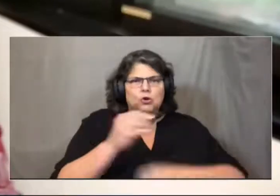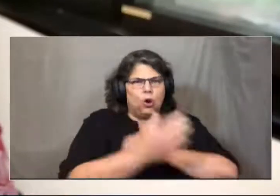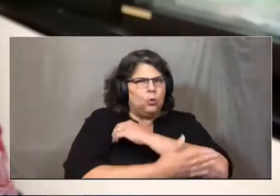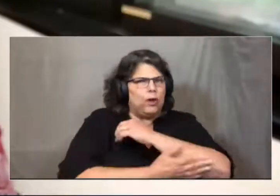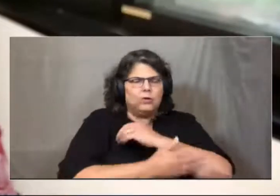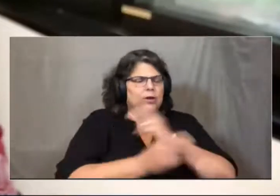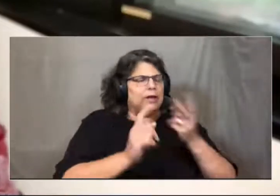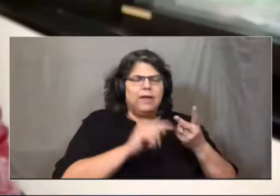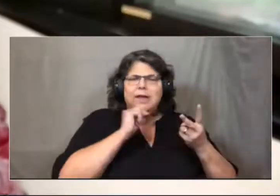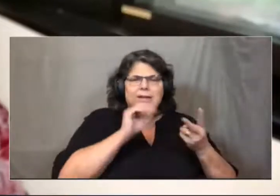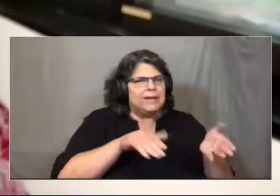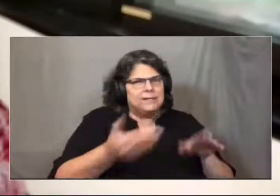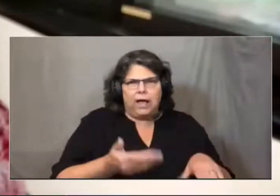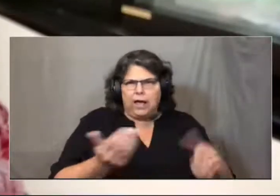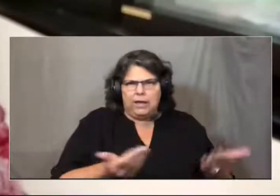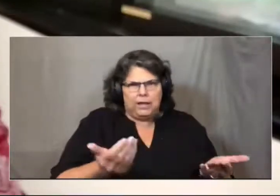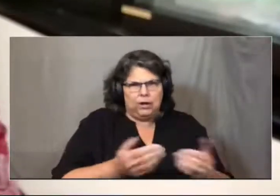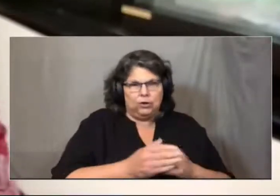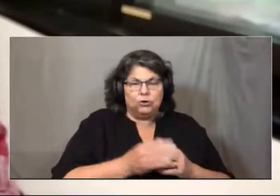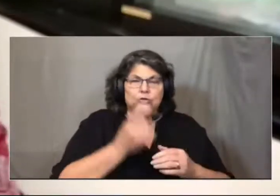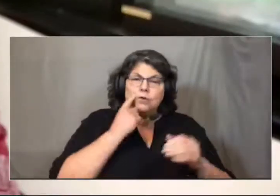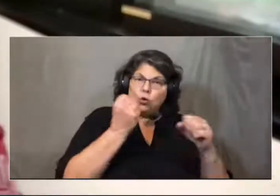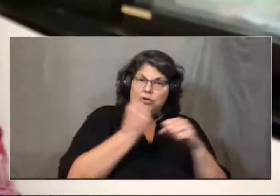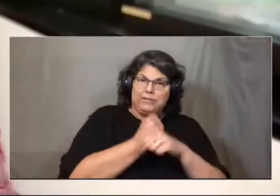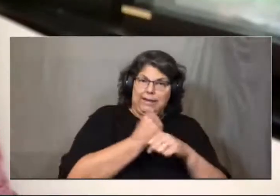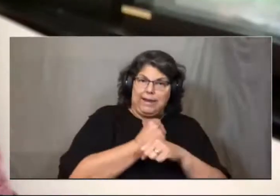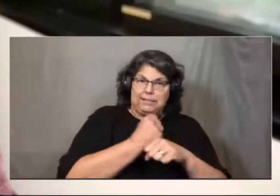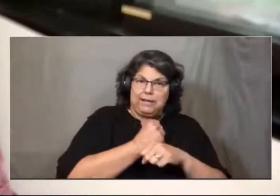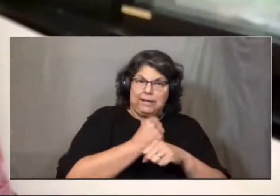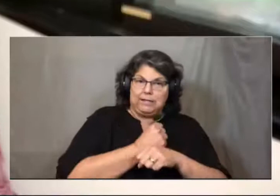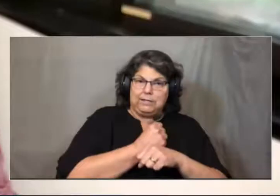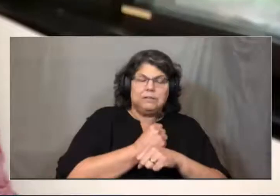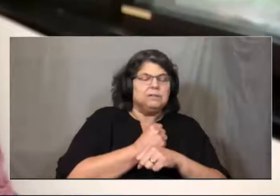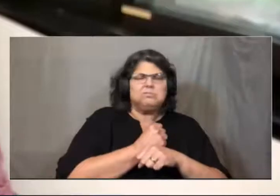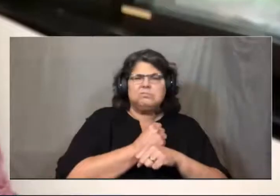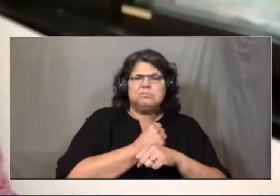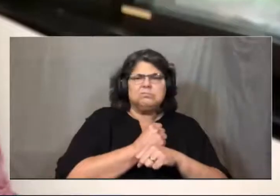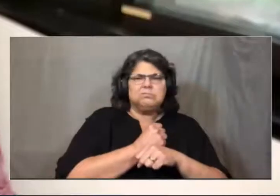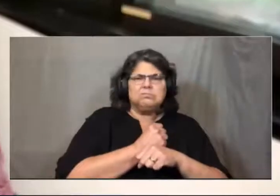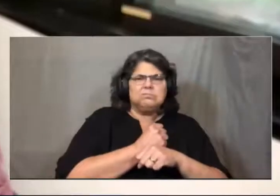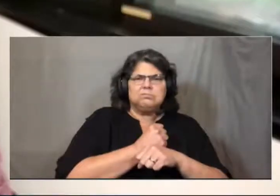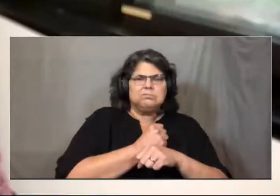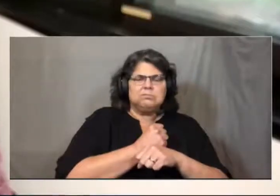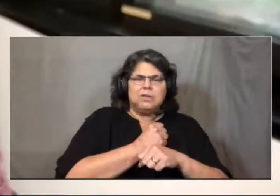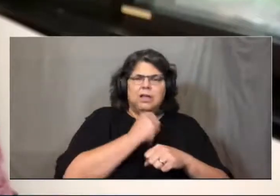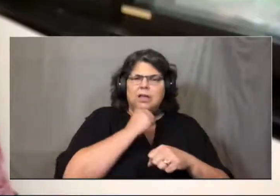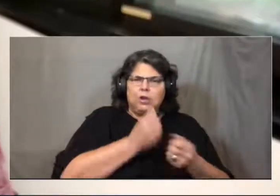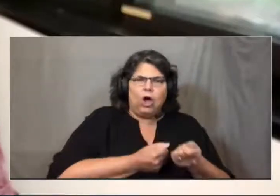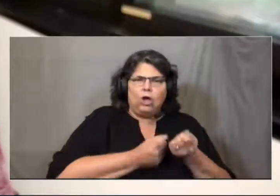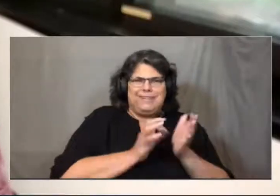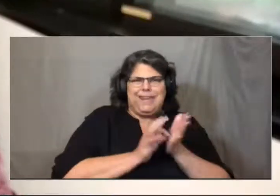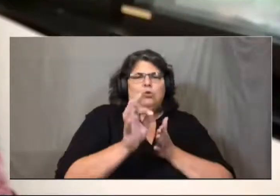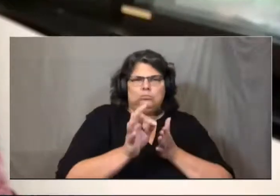So from a statistical point of view, they were not deaths due to COVID in our county.